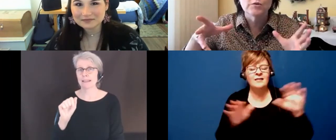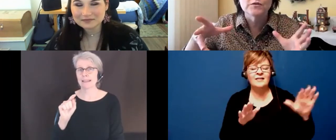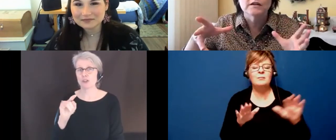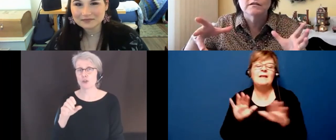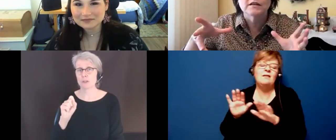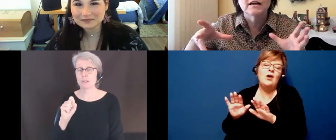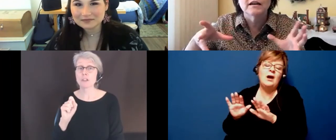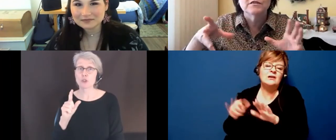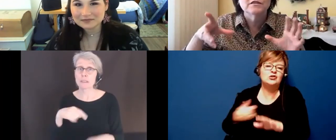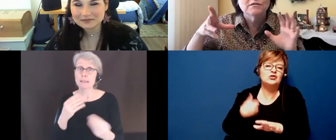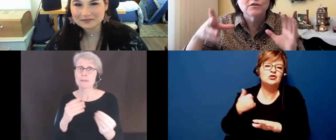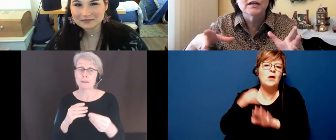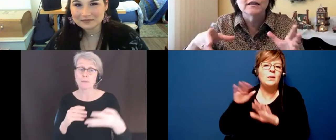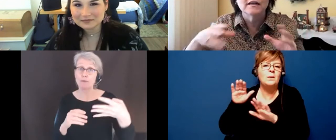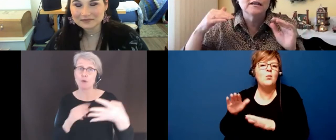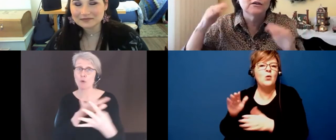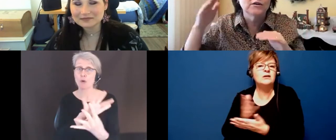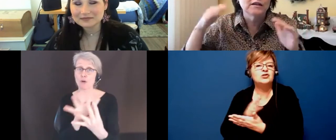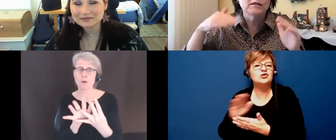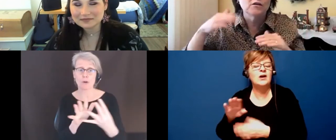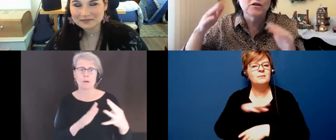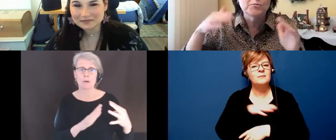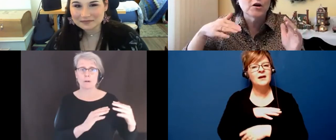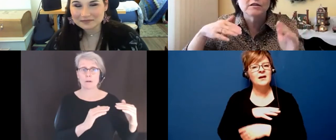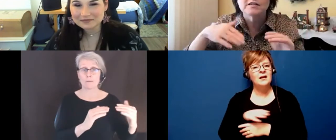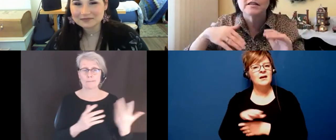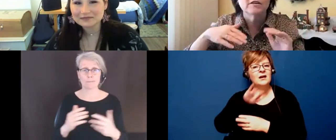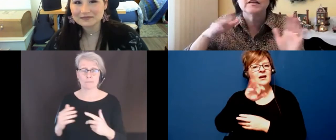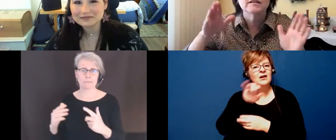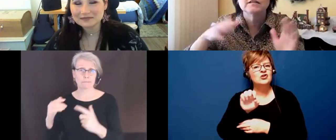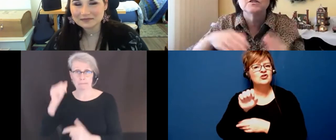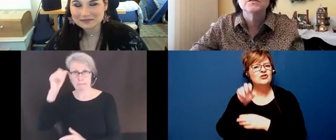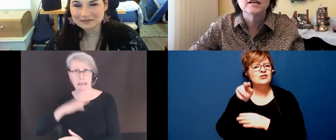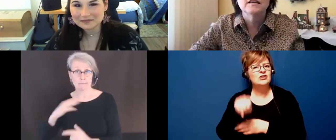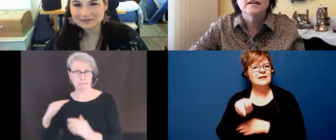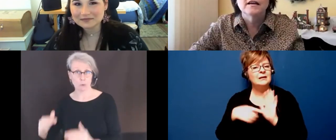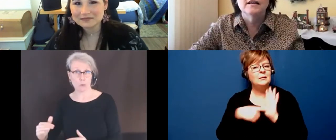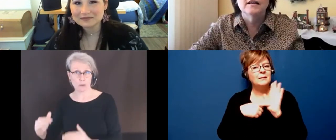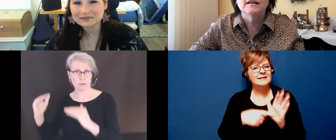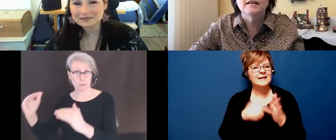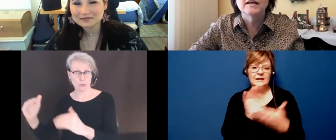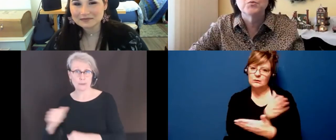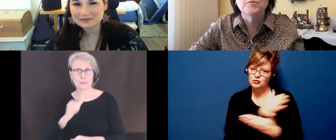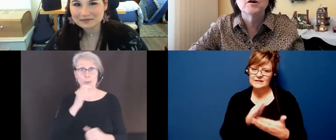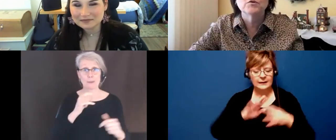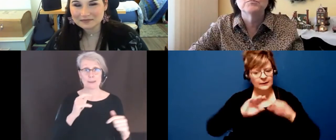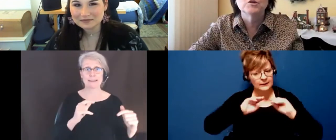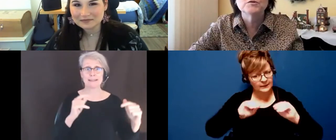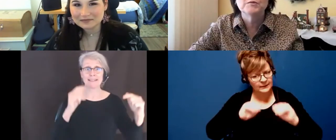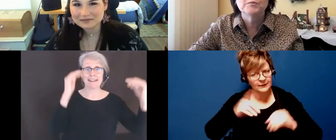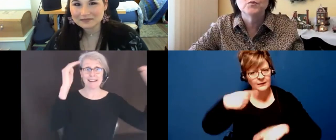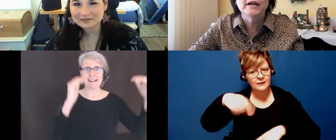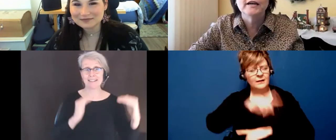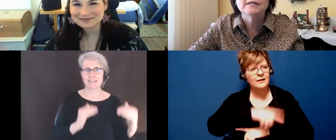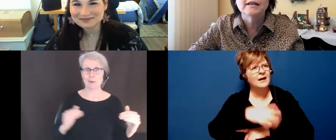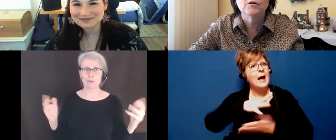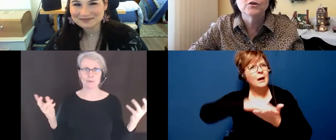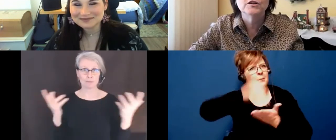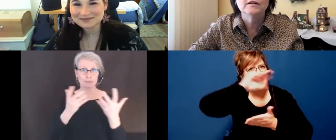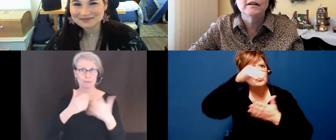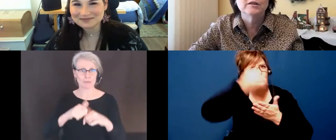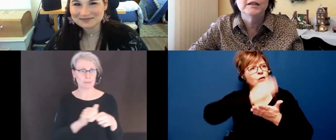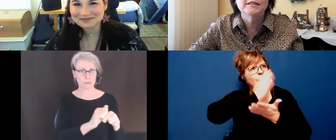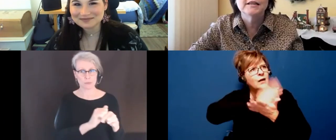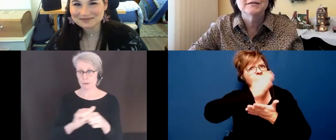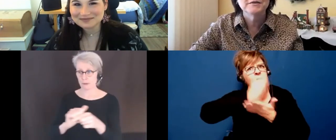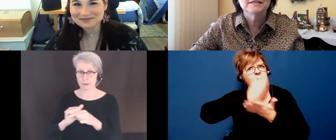choral music and they have to learn it, and they learn it in all the parts and everything. And it's just, that's part of what blows people away, is how